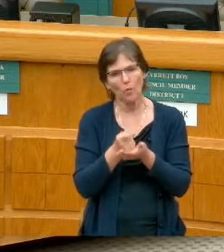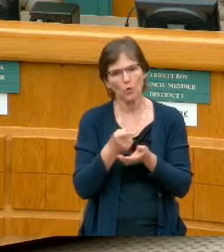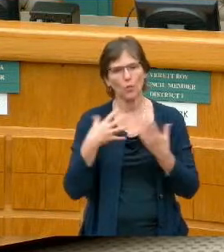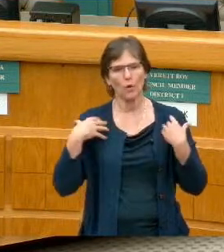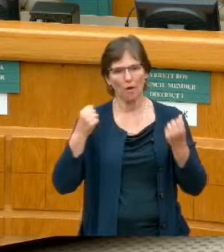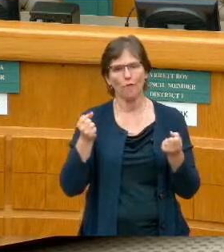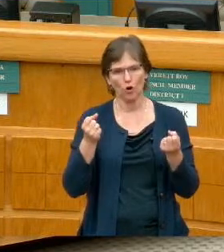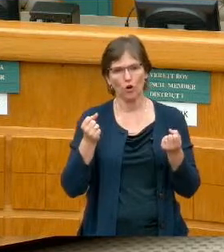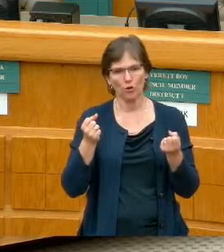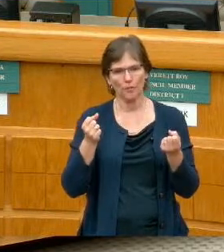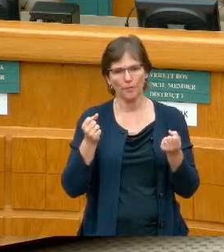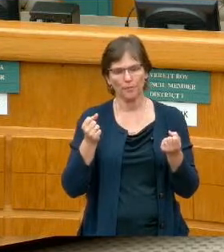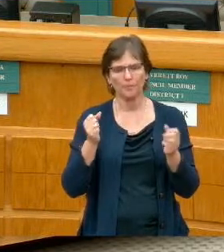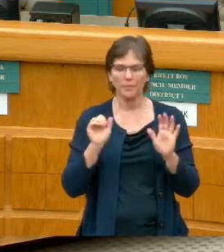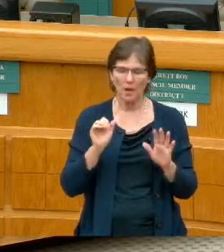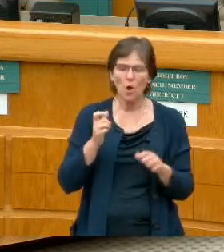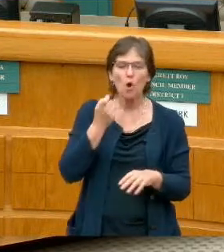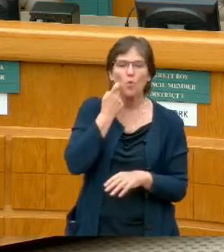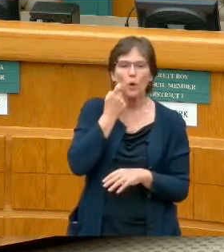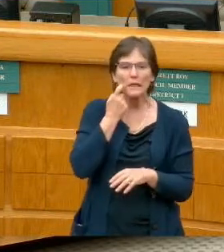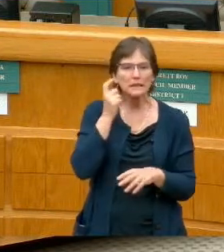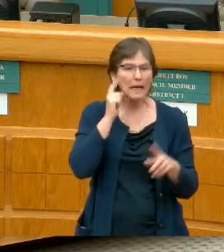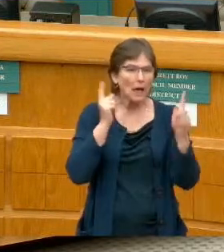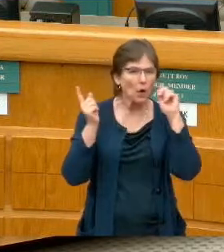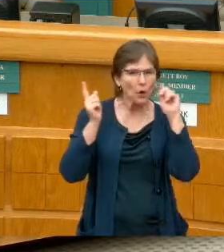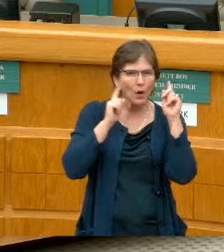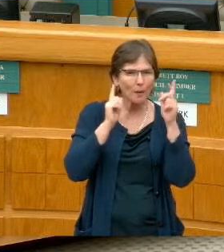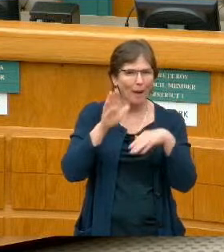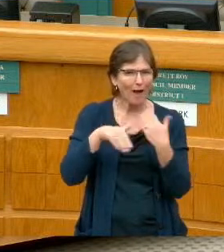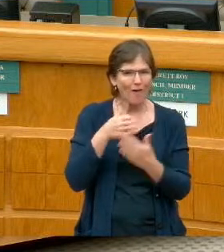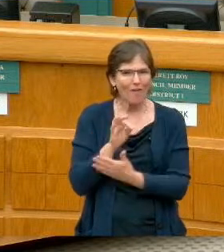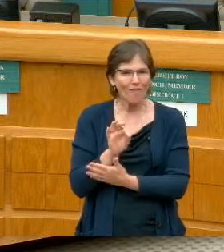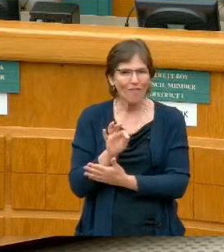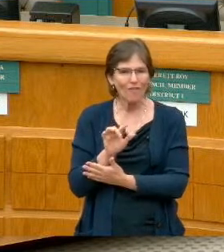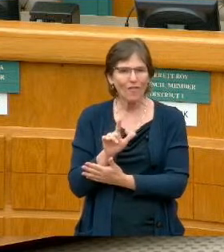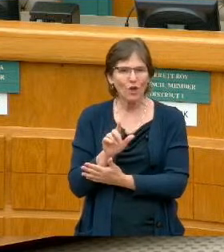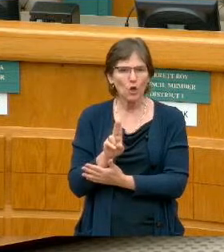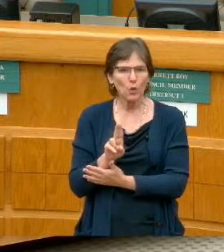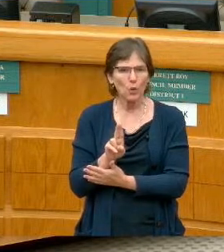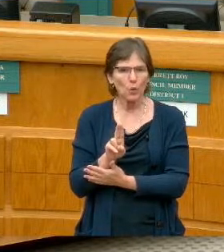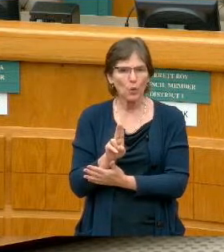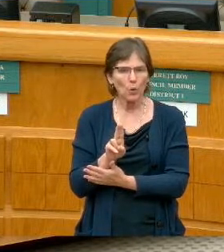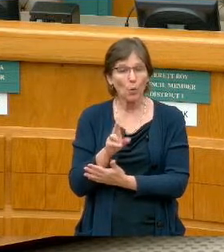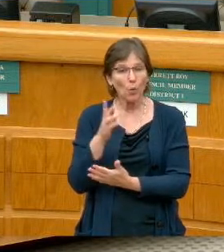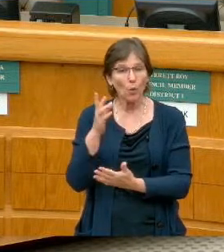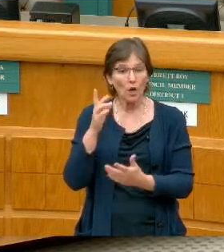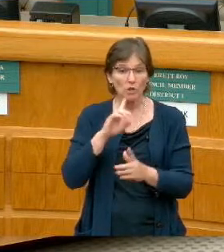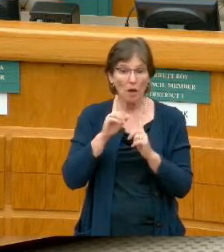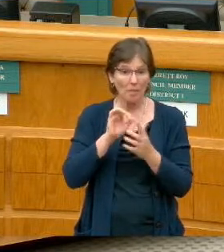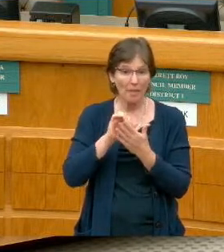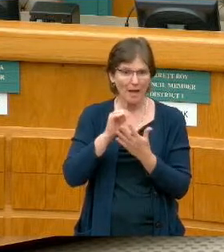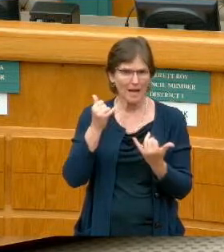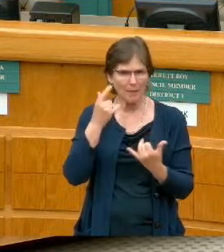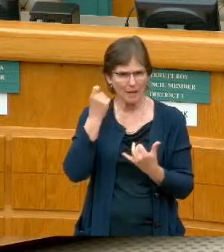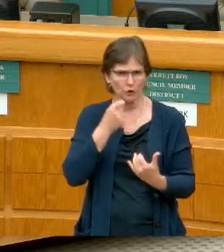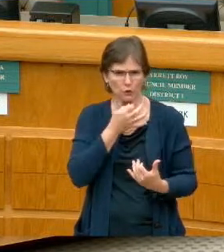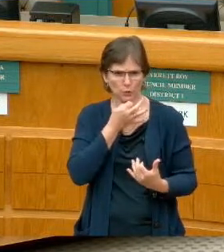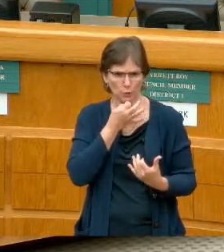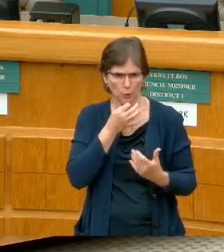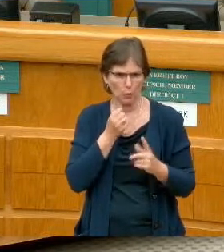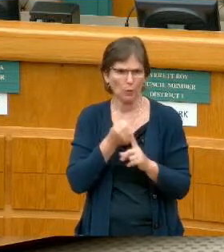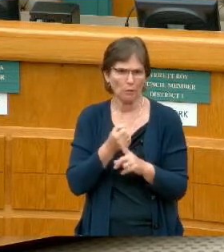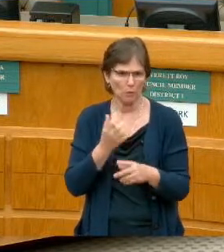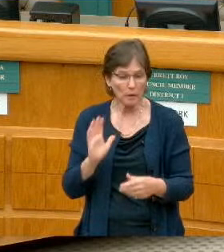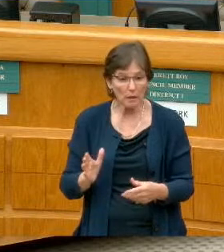about flu. We're talking about it so much because of the similarity in symptoms between flu and COVID-19. We want to